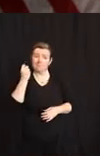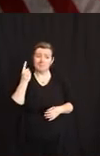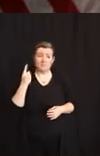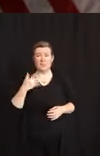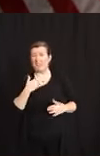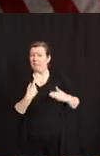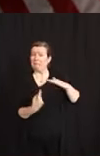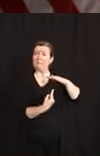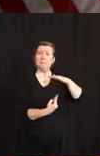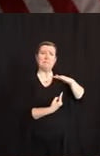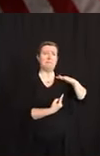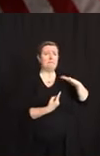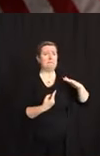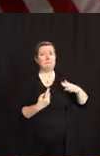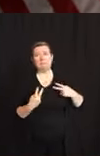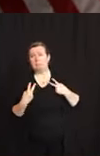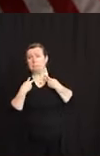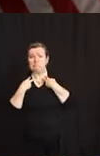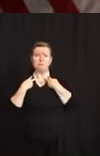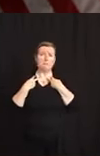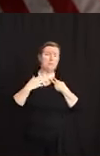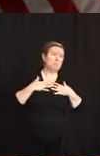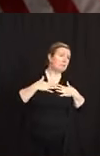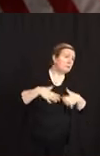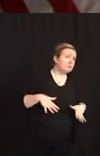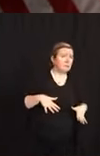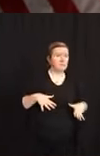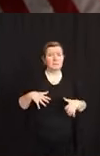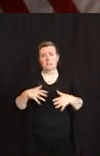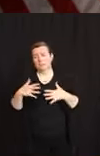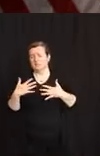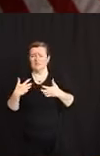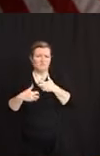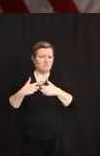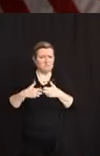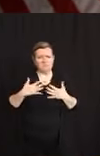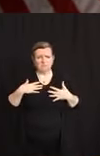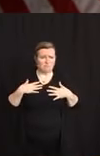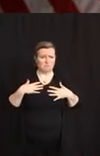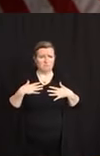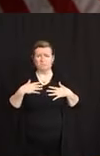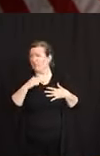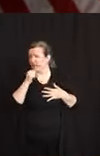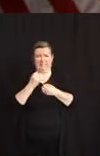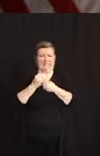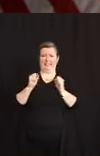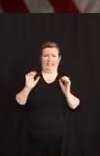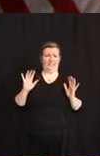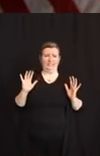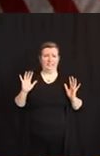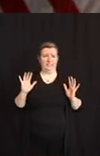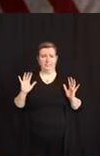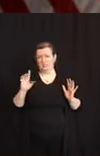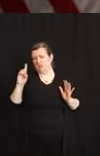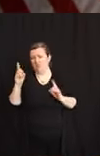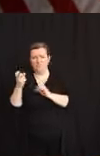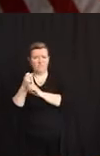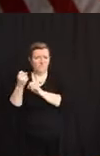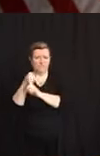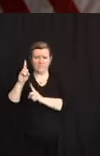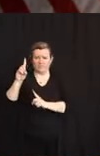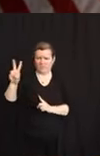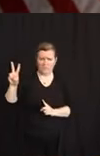health challenges, with addictions, folks who may be in an unsafe domestic environment. There are folks that